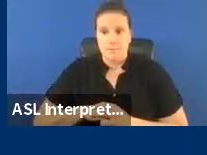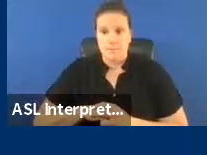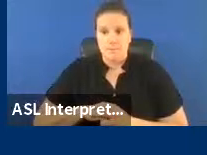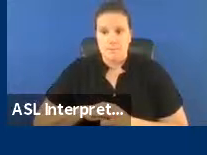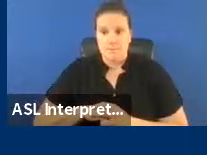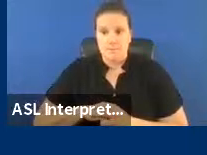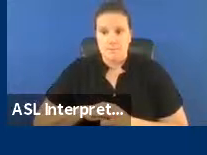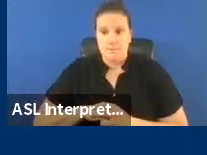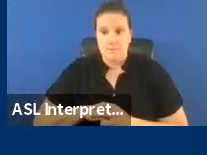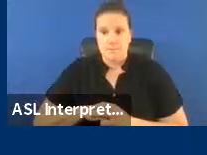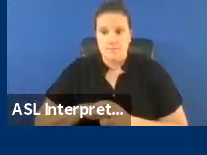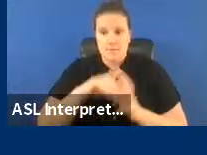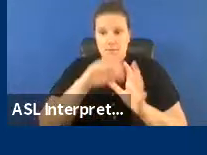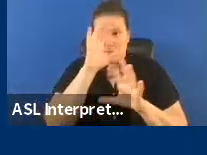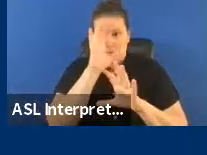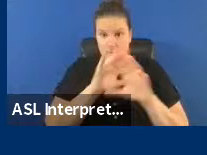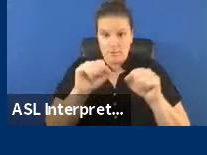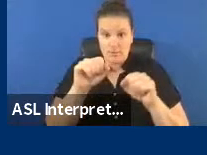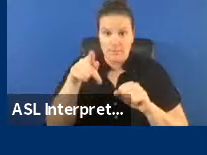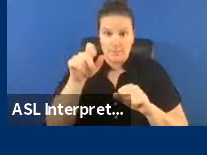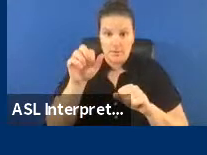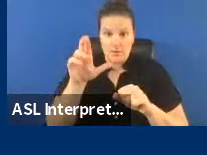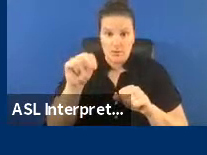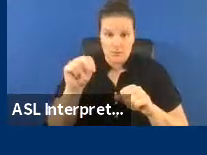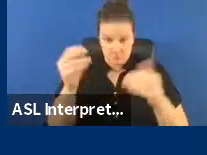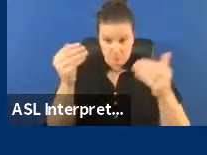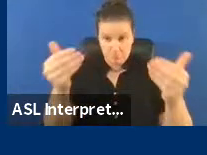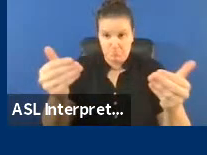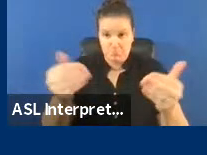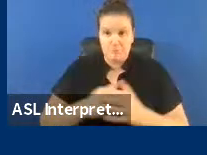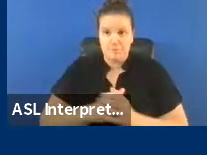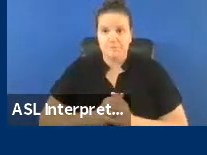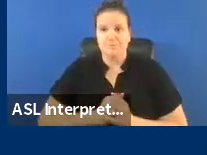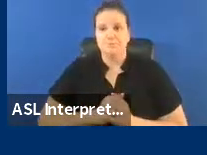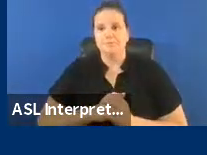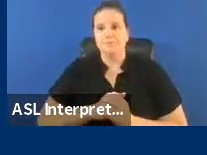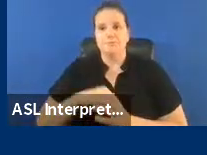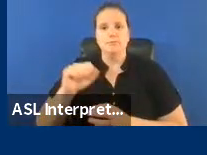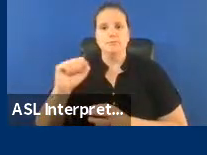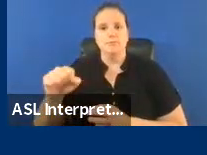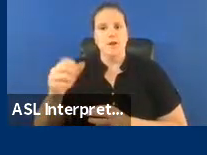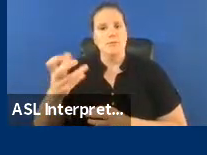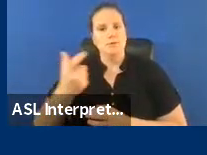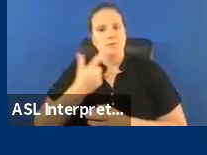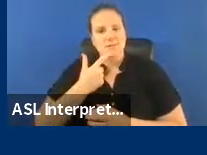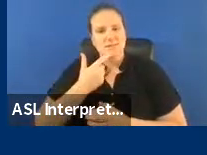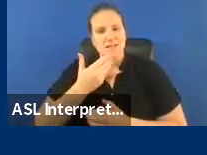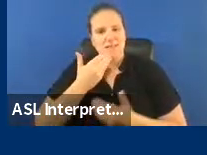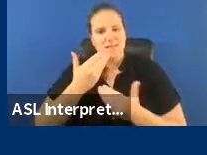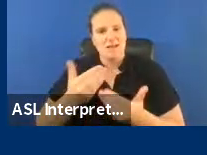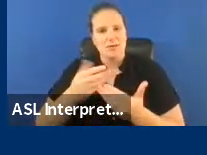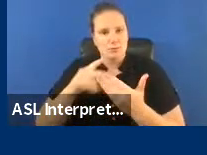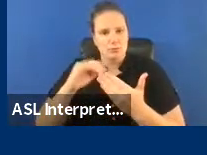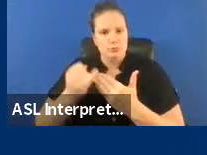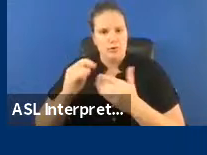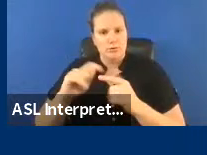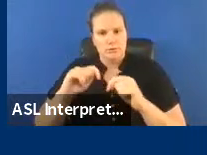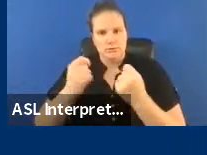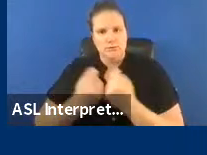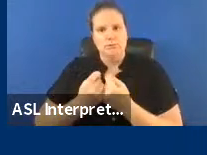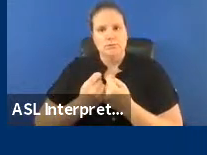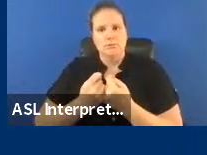I think I saw President Peterson. Yes, go ahead. Yeah, I just wanted to say thank you to the project team